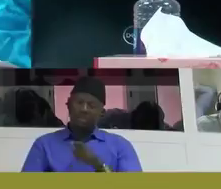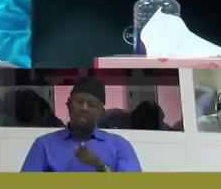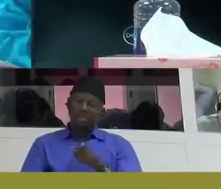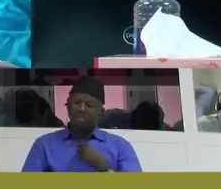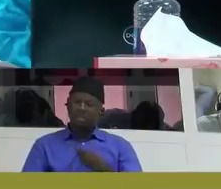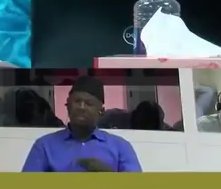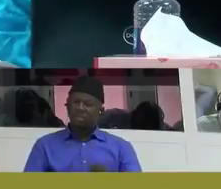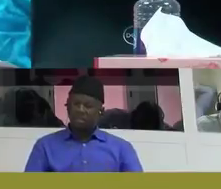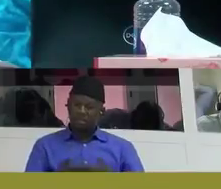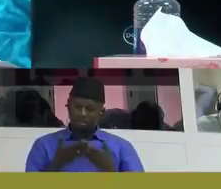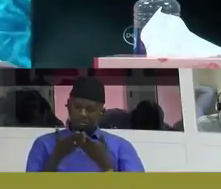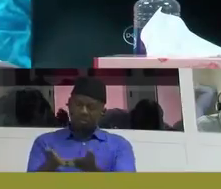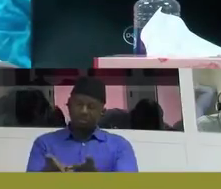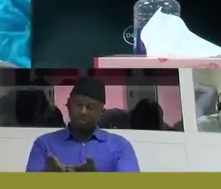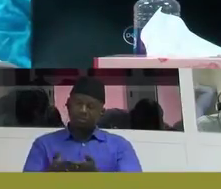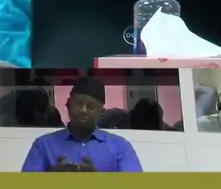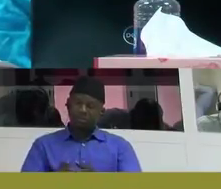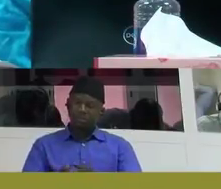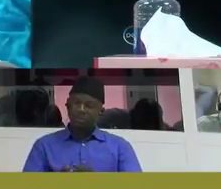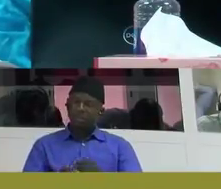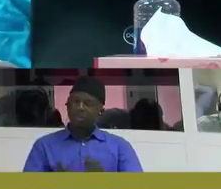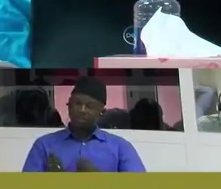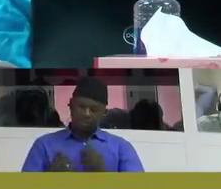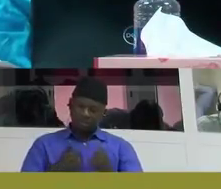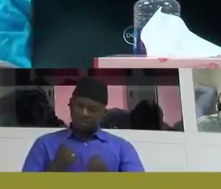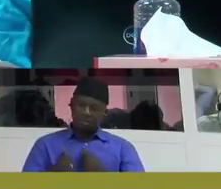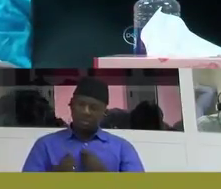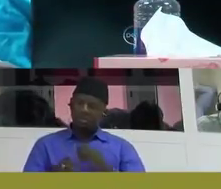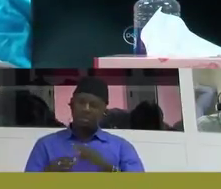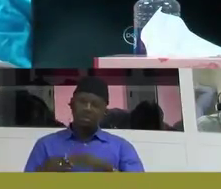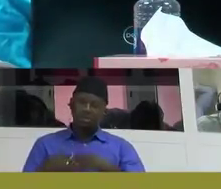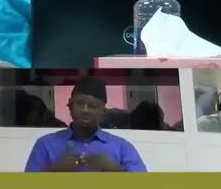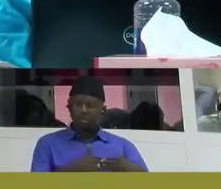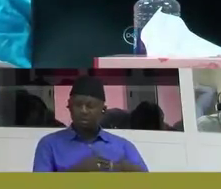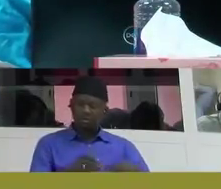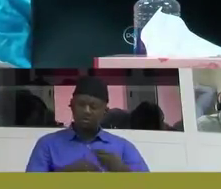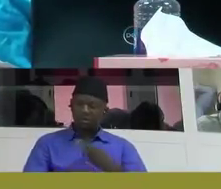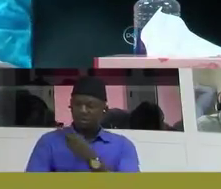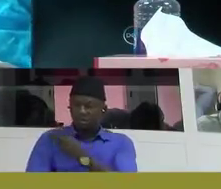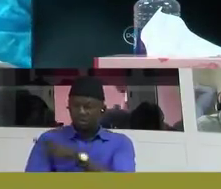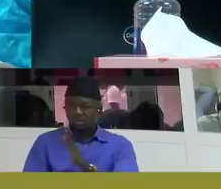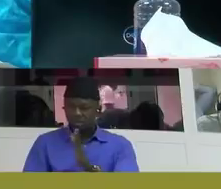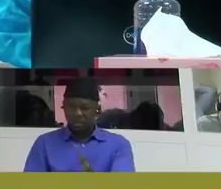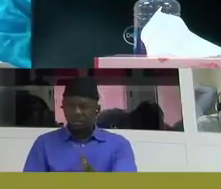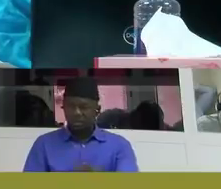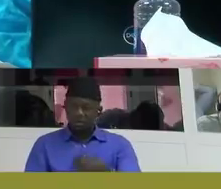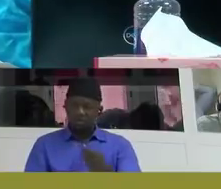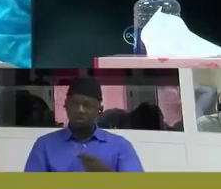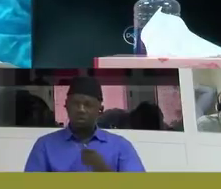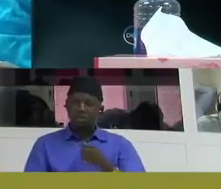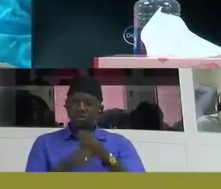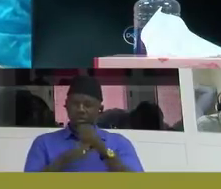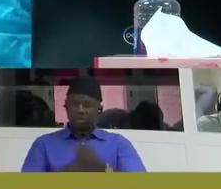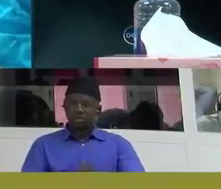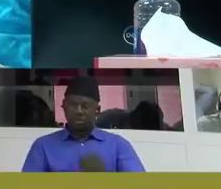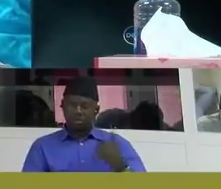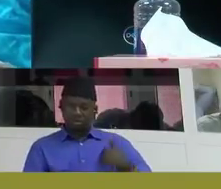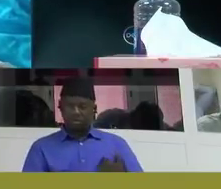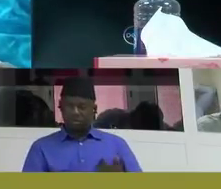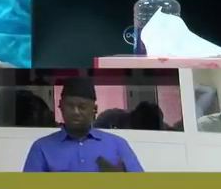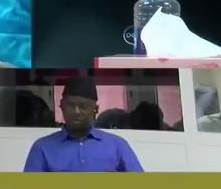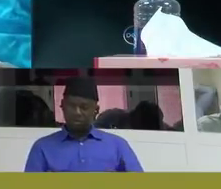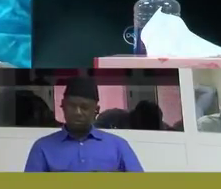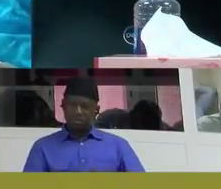its implementation affected the exercise of the religious rights of the Christians. It did.